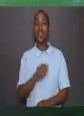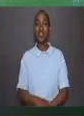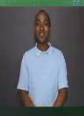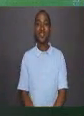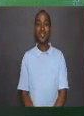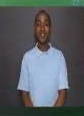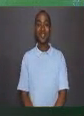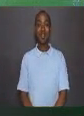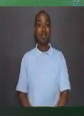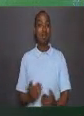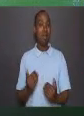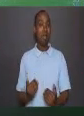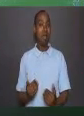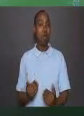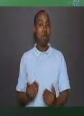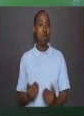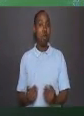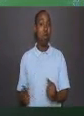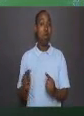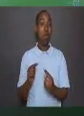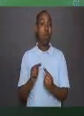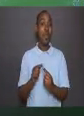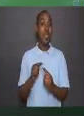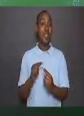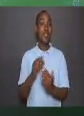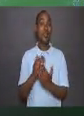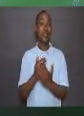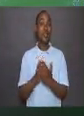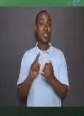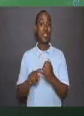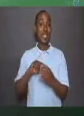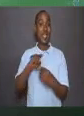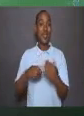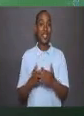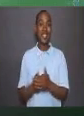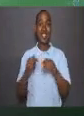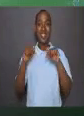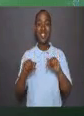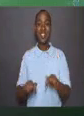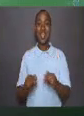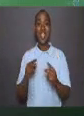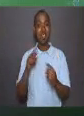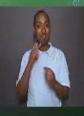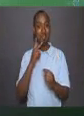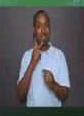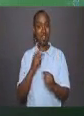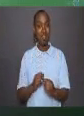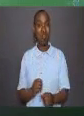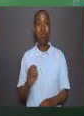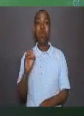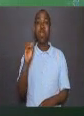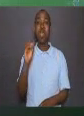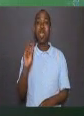We have reached the end of our lesson. Today, we have looked at